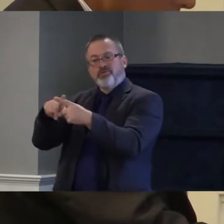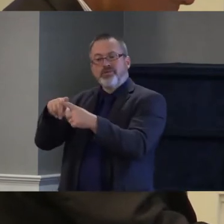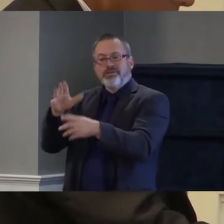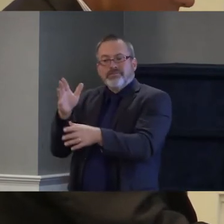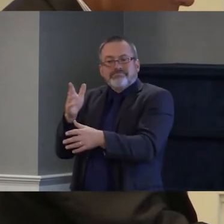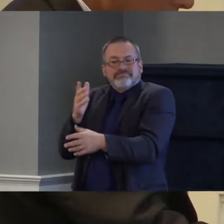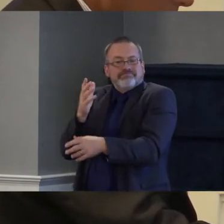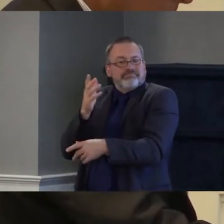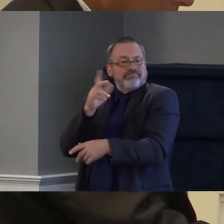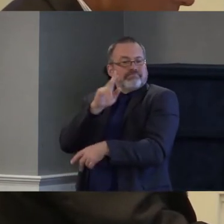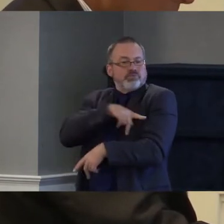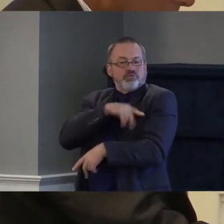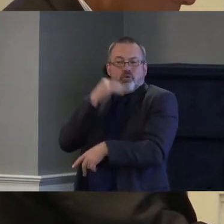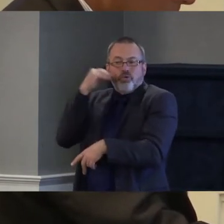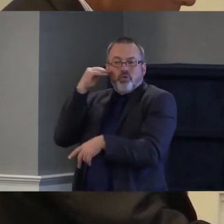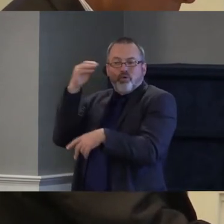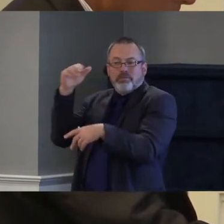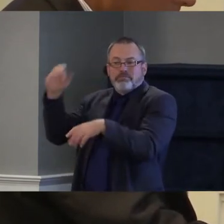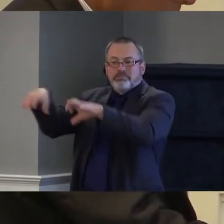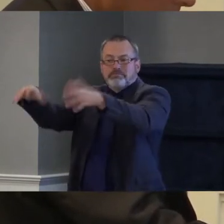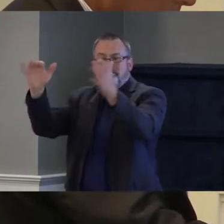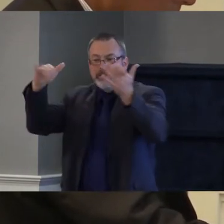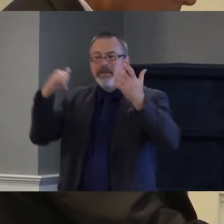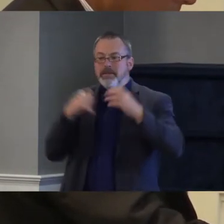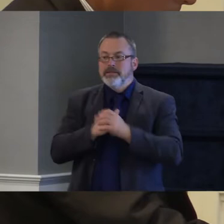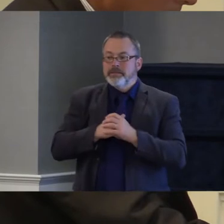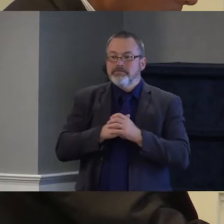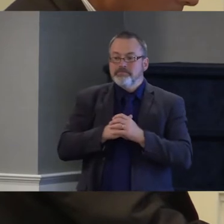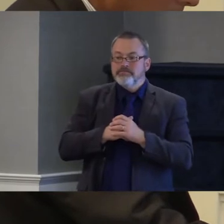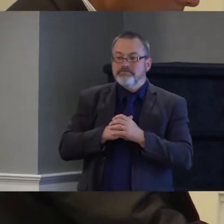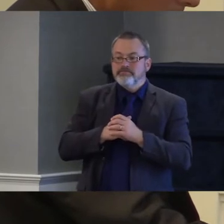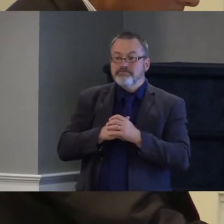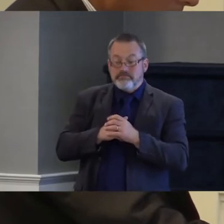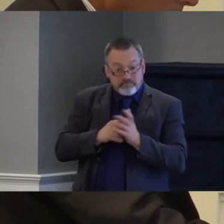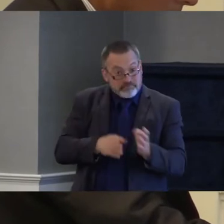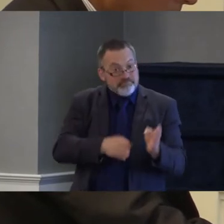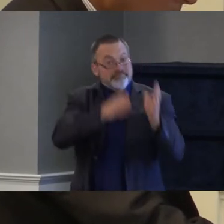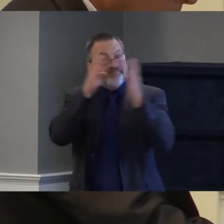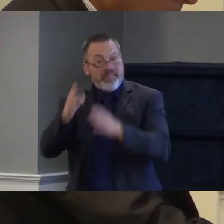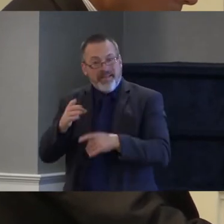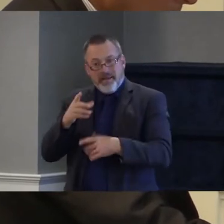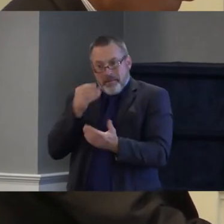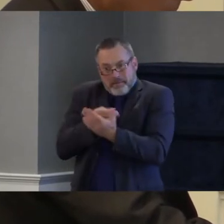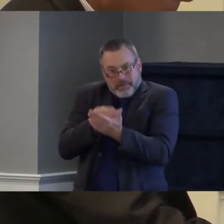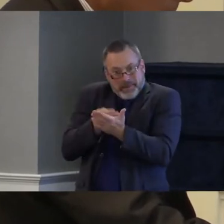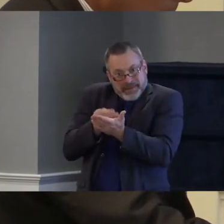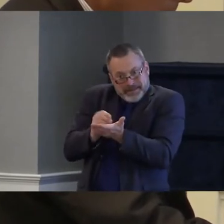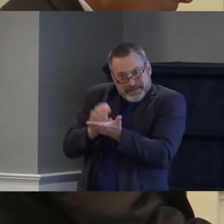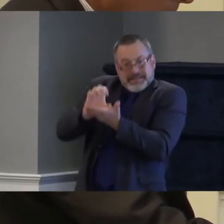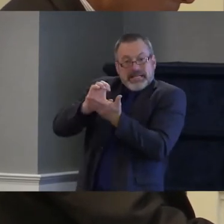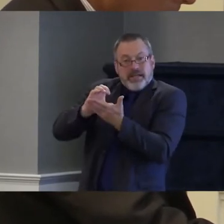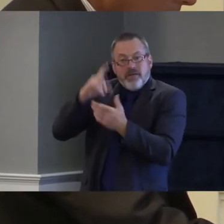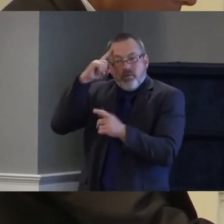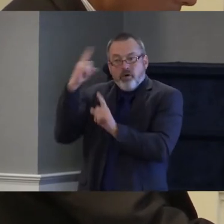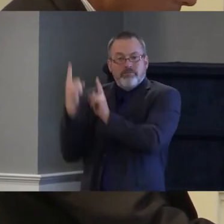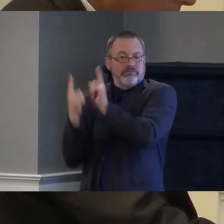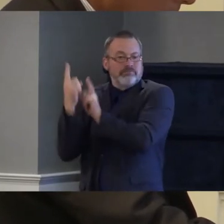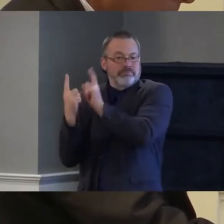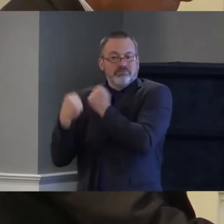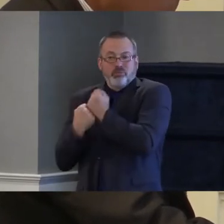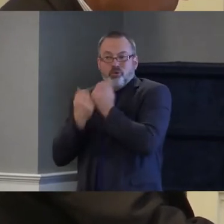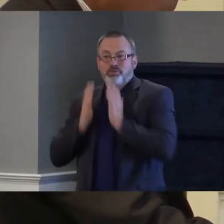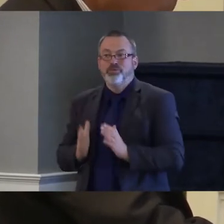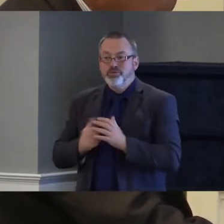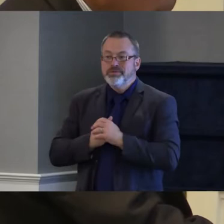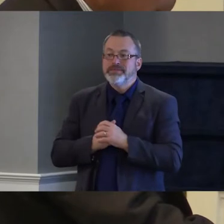care of their disabled children and parents. And the work of organizations like All Wheels Up, who's looking to implement wheelchair